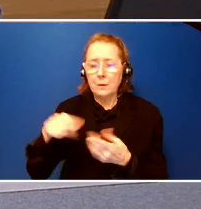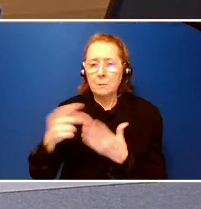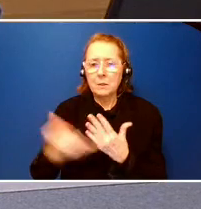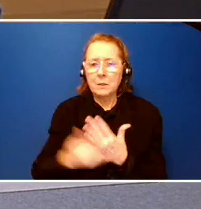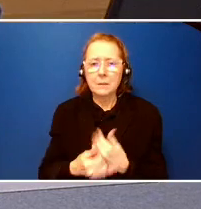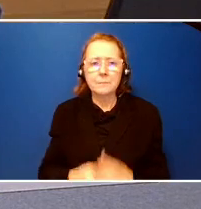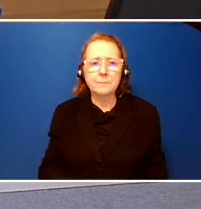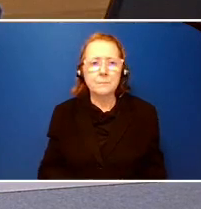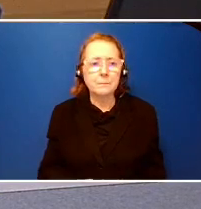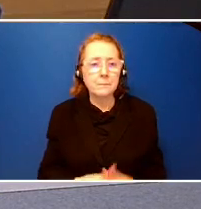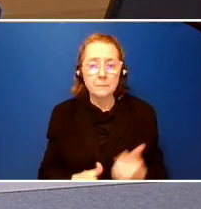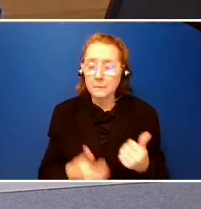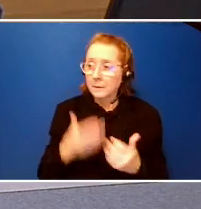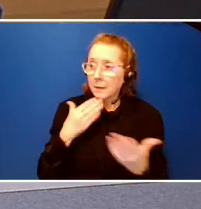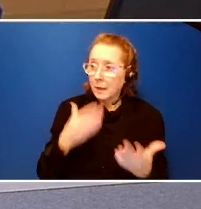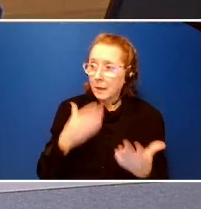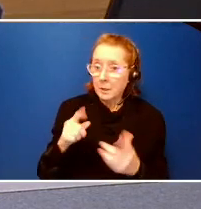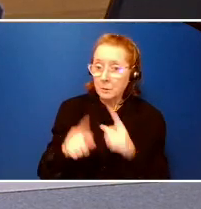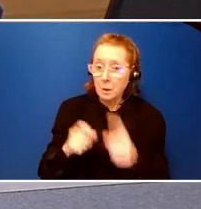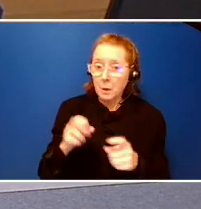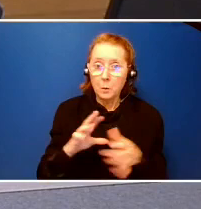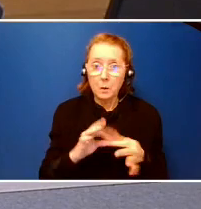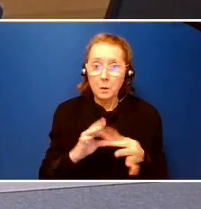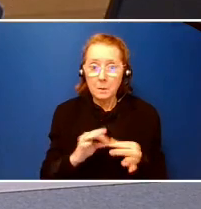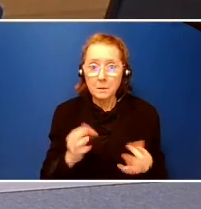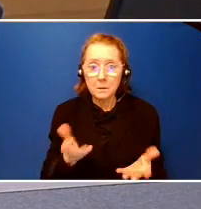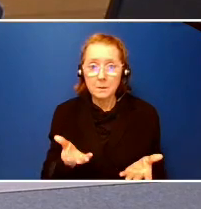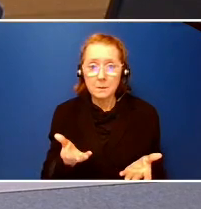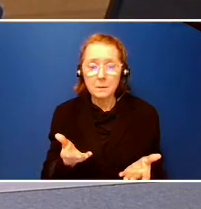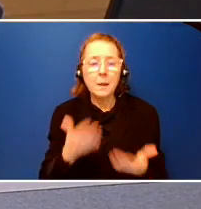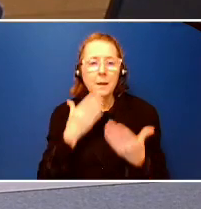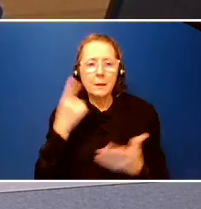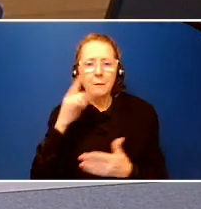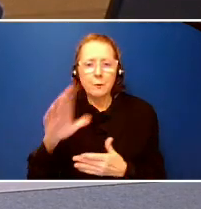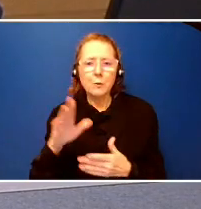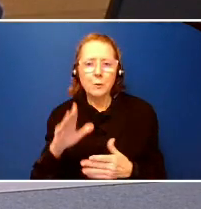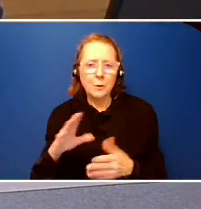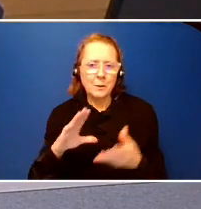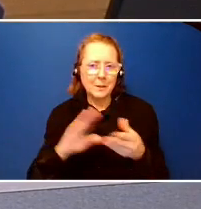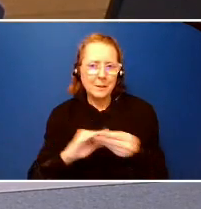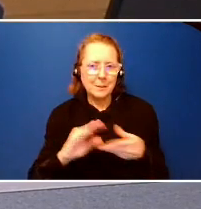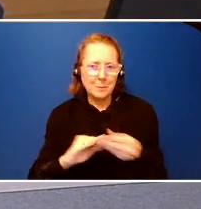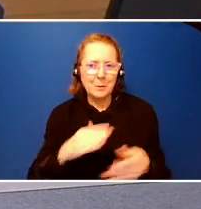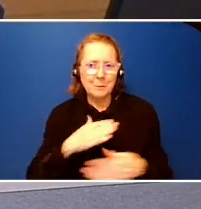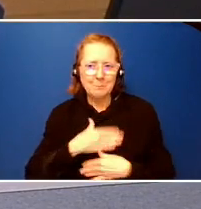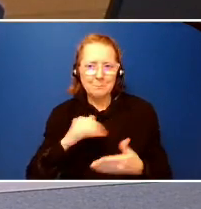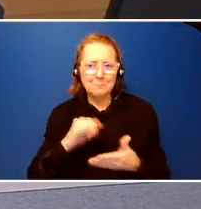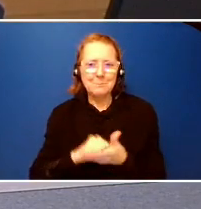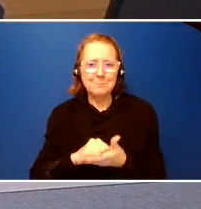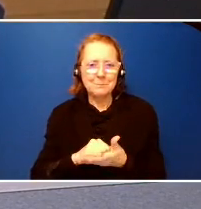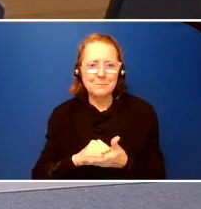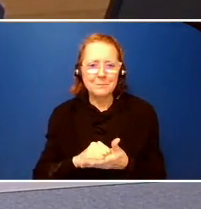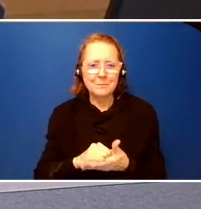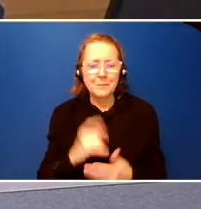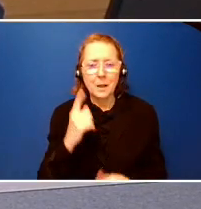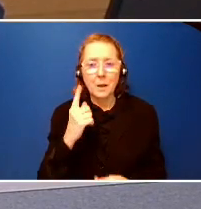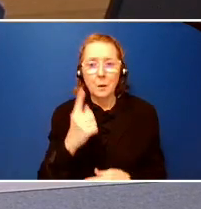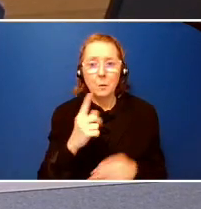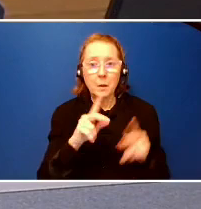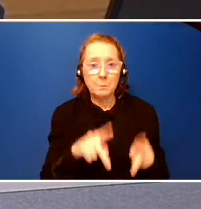Thank you so much. Are there any questions or comments? Thank you for your testimony. We appreciate it. And we have one person